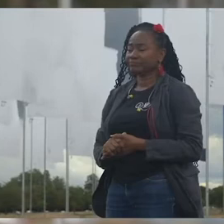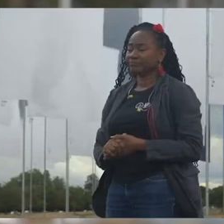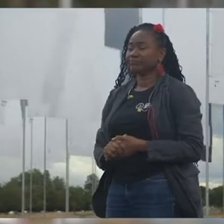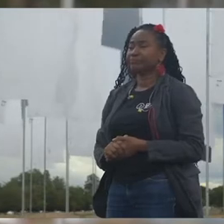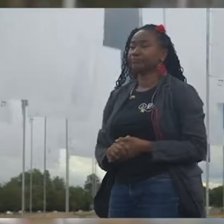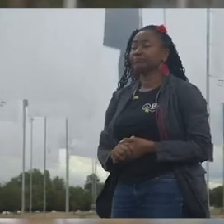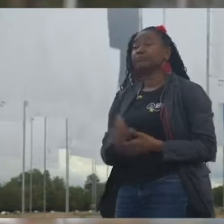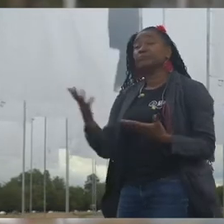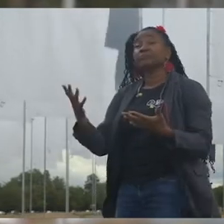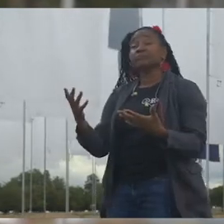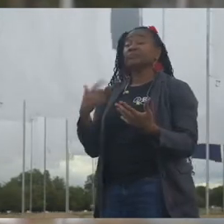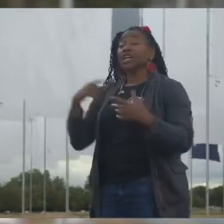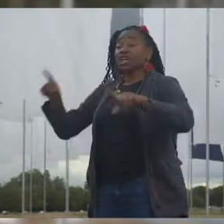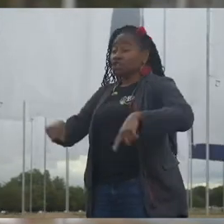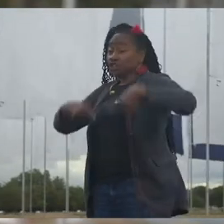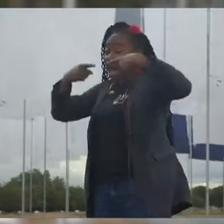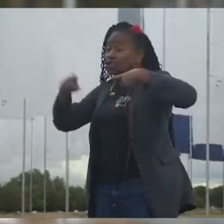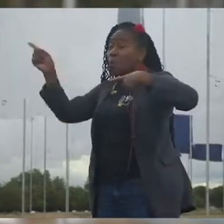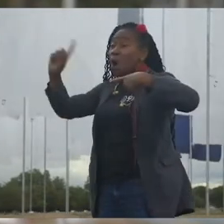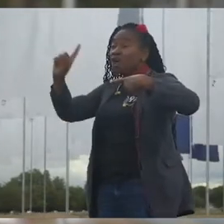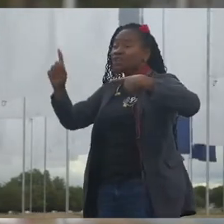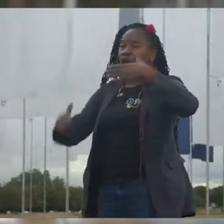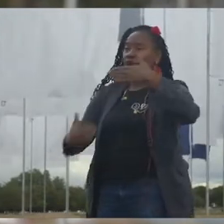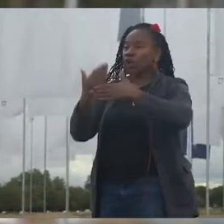An immediate challenge that we faced was finding